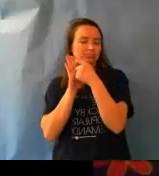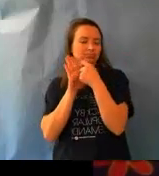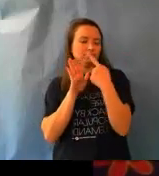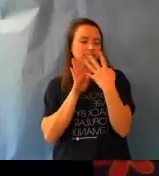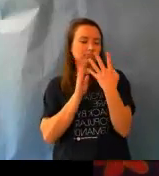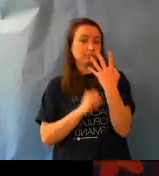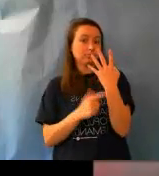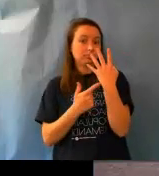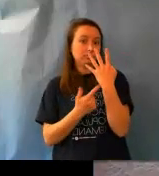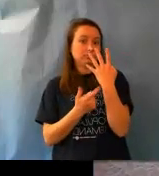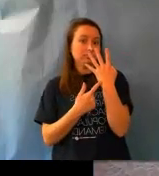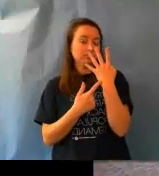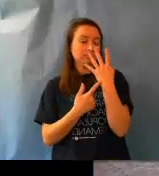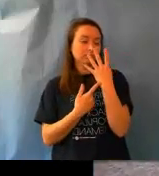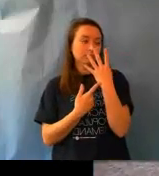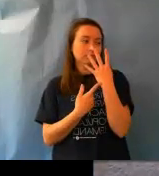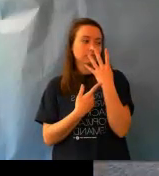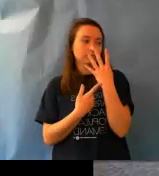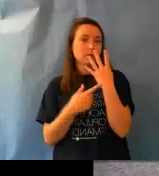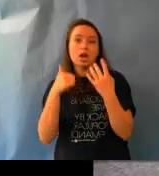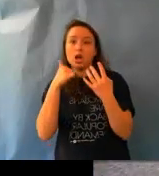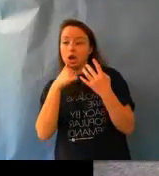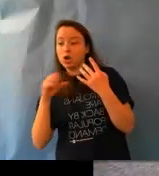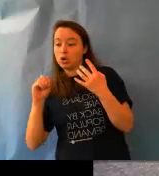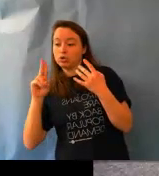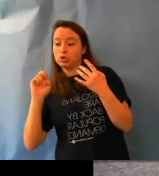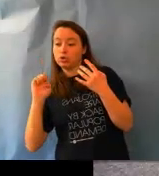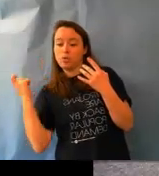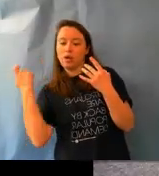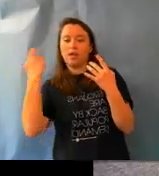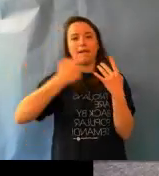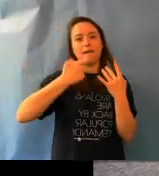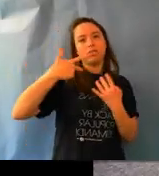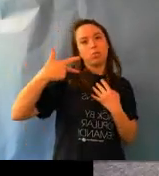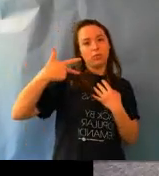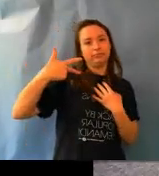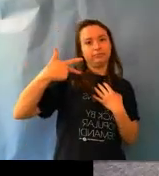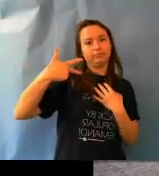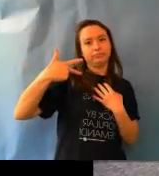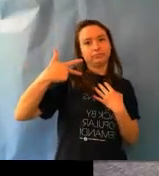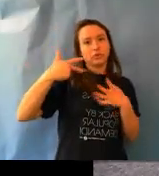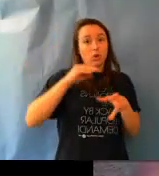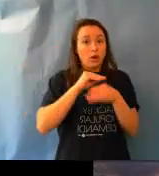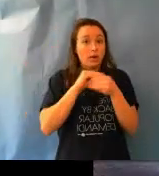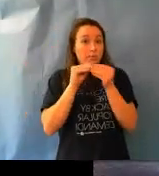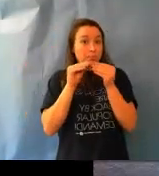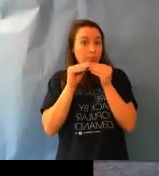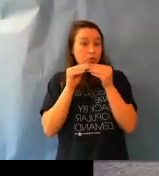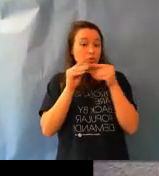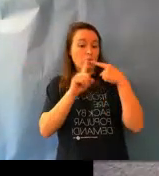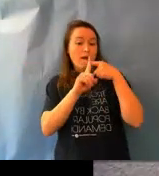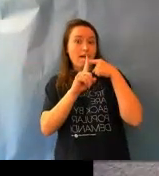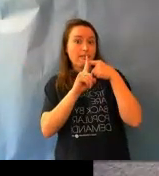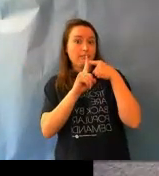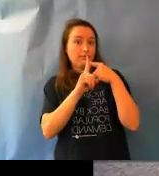3, 4. Sue gave him 3 more. So if you get more of something, are we going to be adding